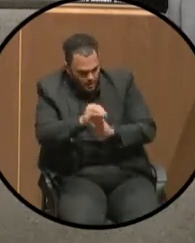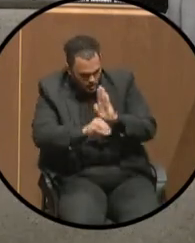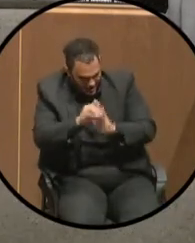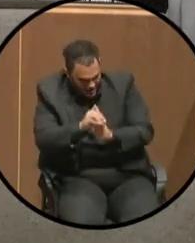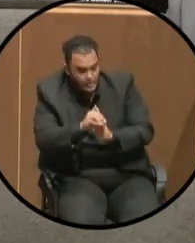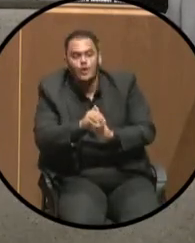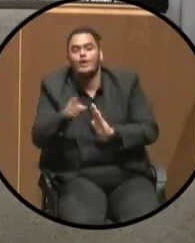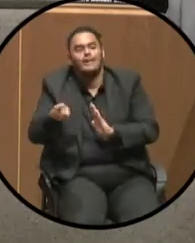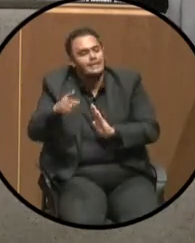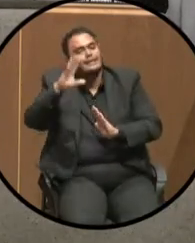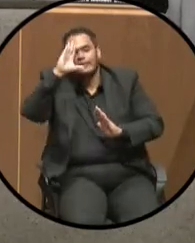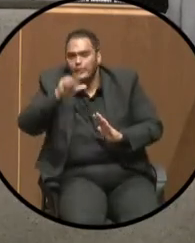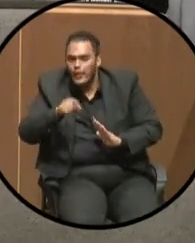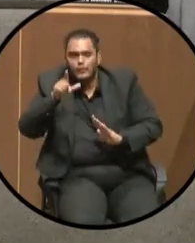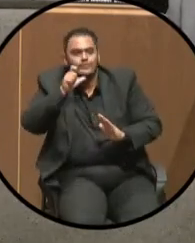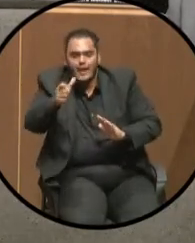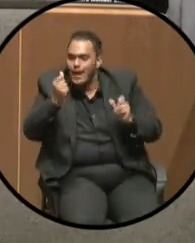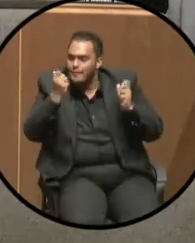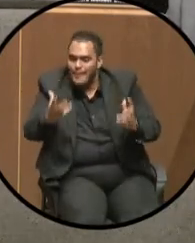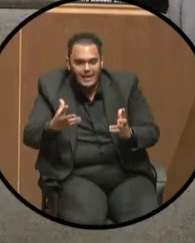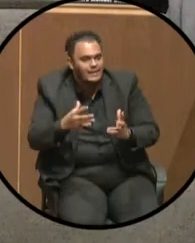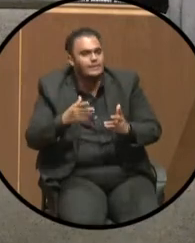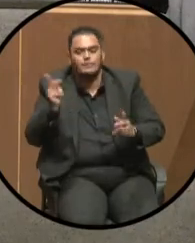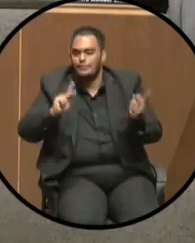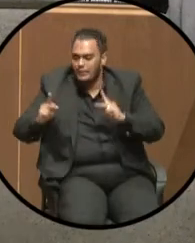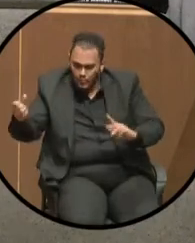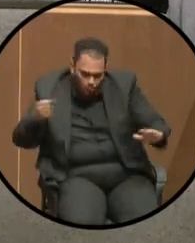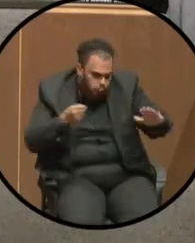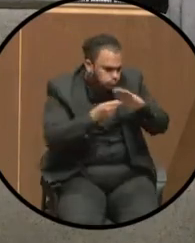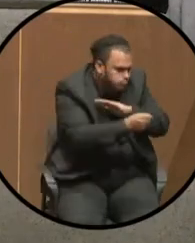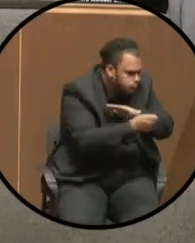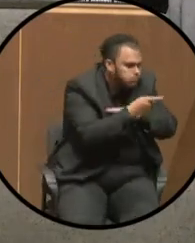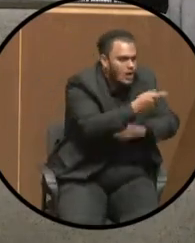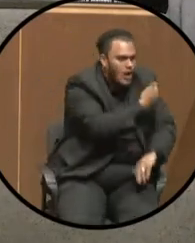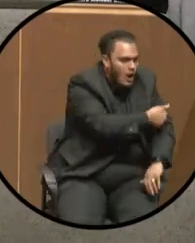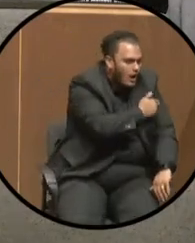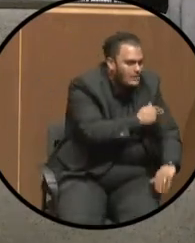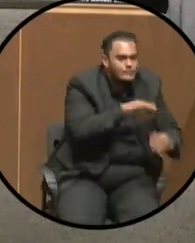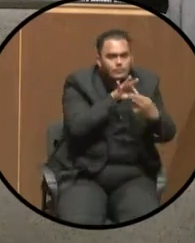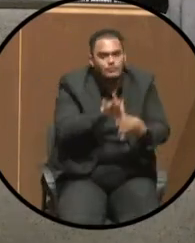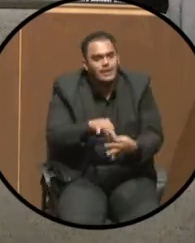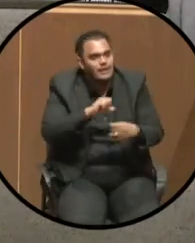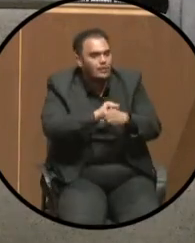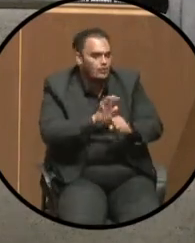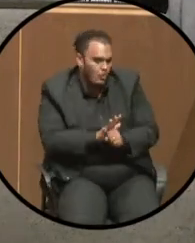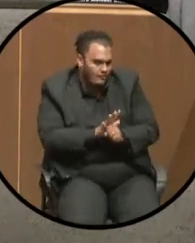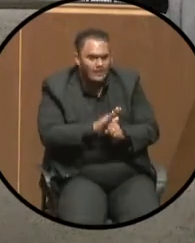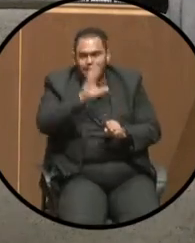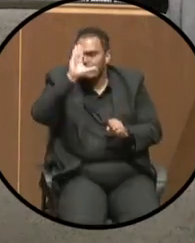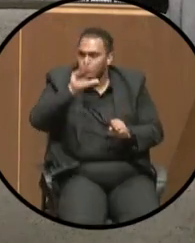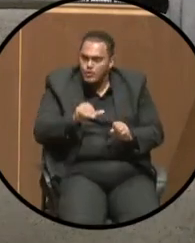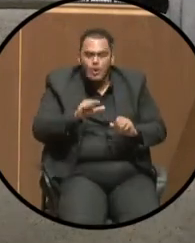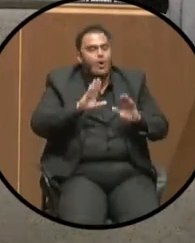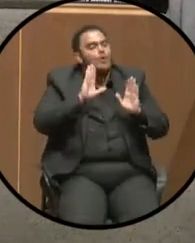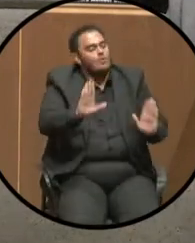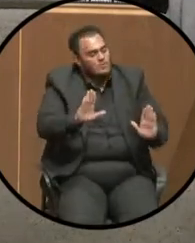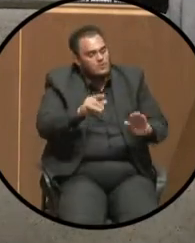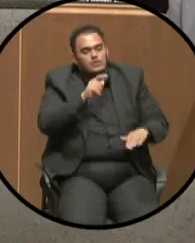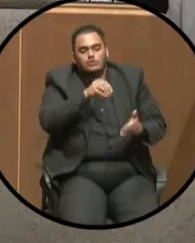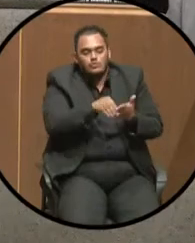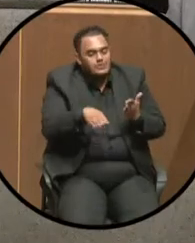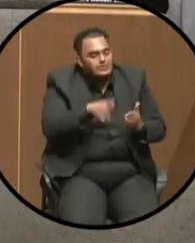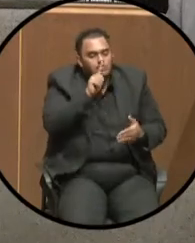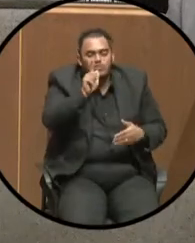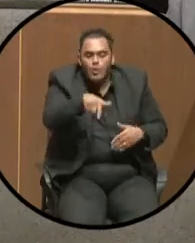virus. And we know that damage is being done to students who cannot or do not need to wear a mask. I ask that you please